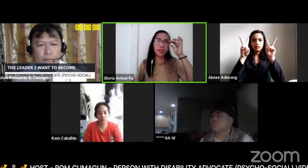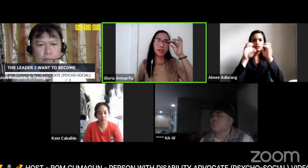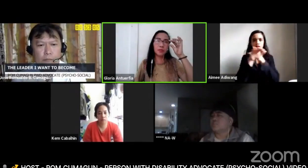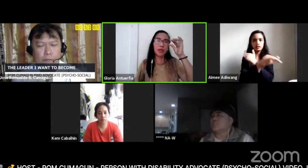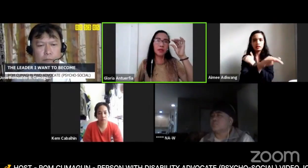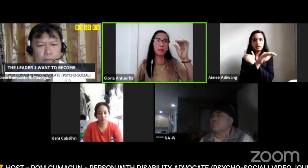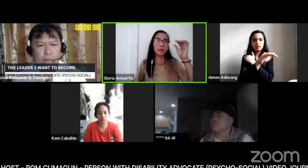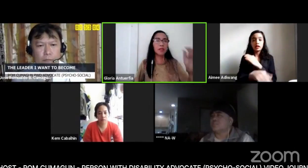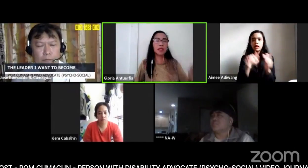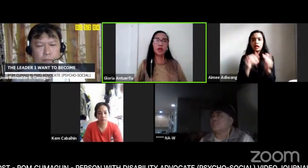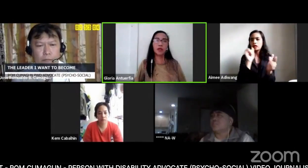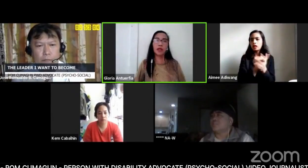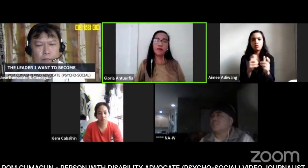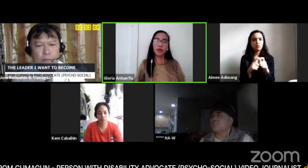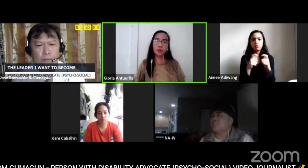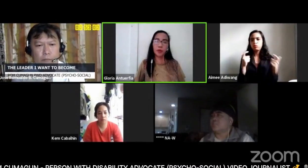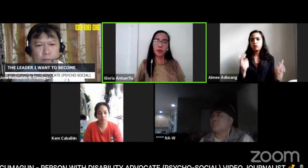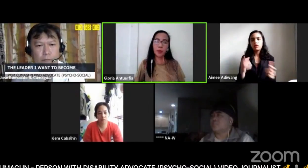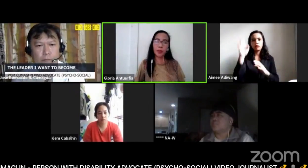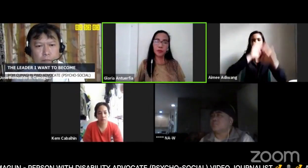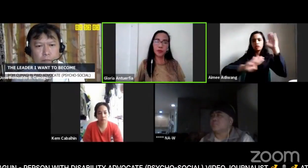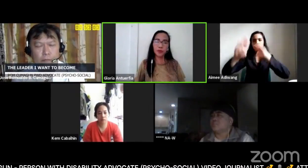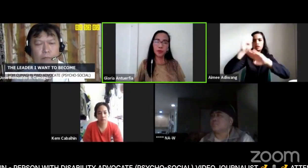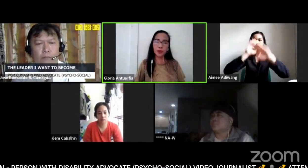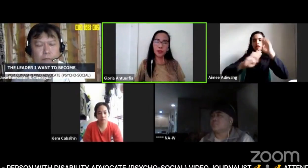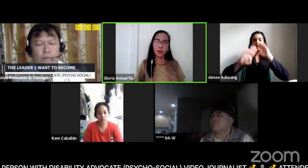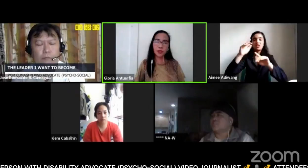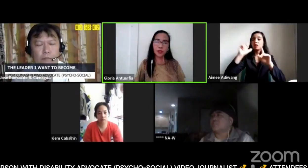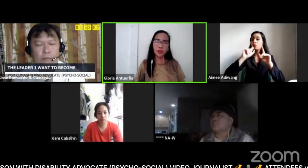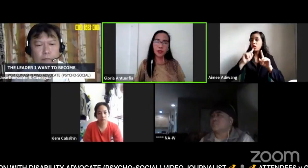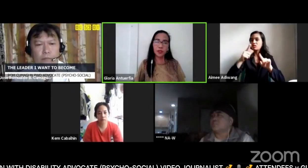one of the biggest problem is about livelihood program.